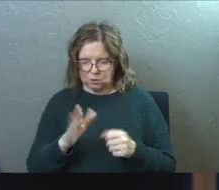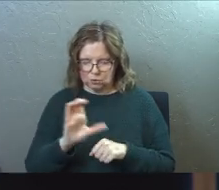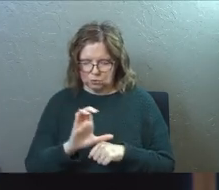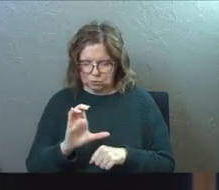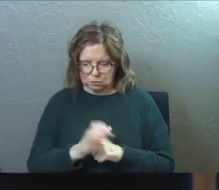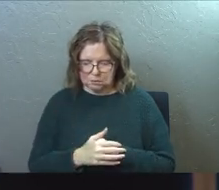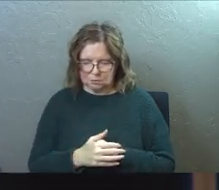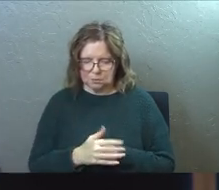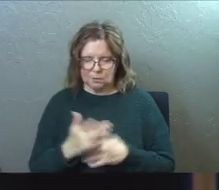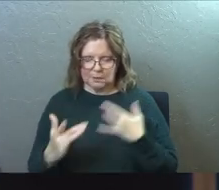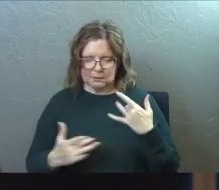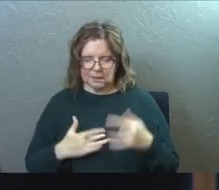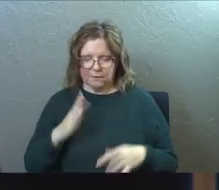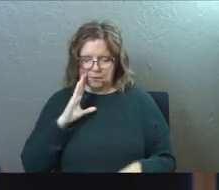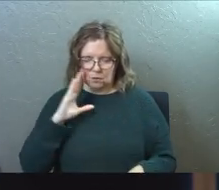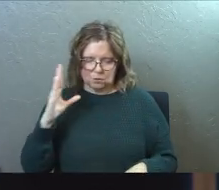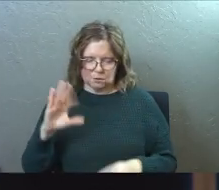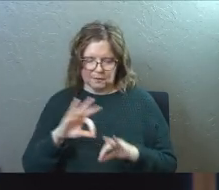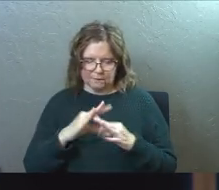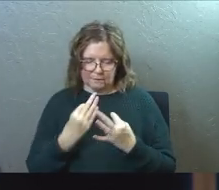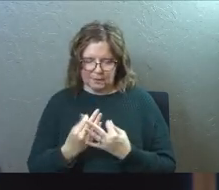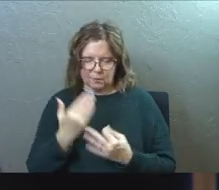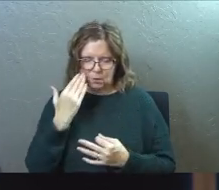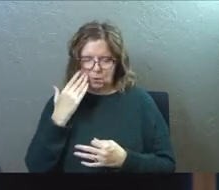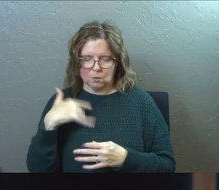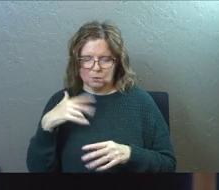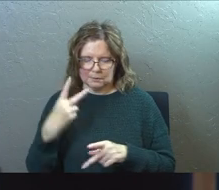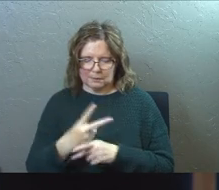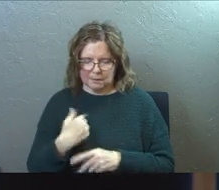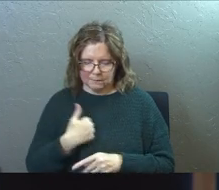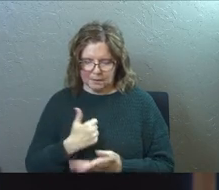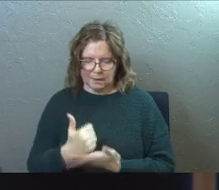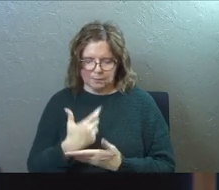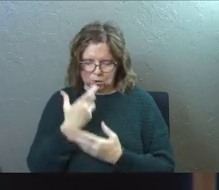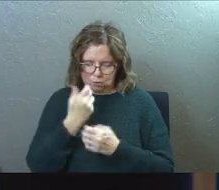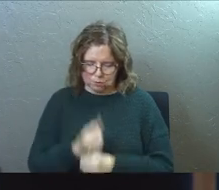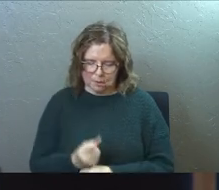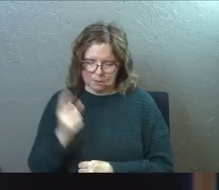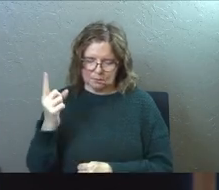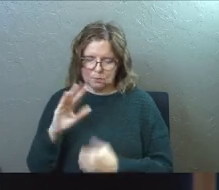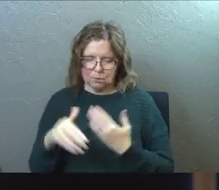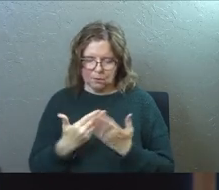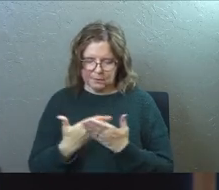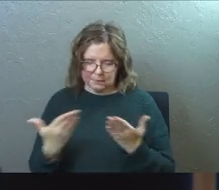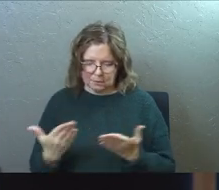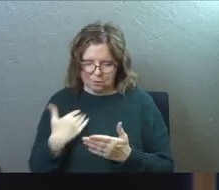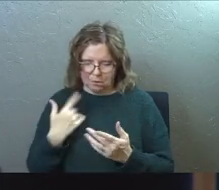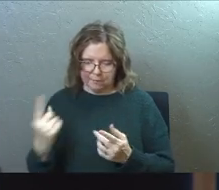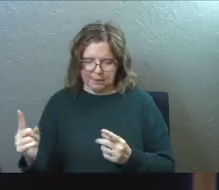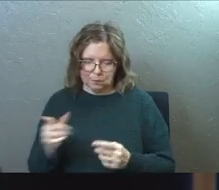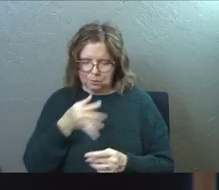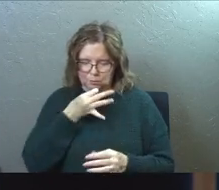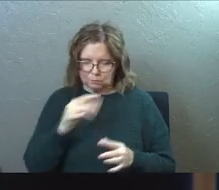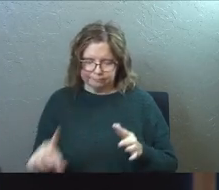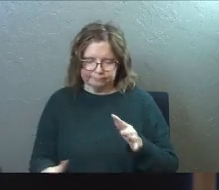church. God, we're excited for the future as a family. God, we know that you will take care of us. Help us to trust you with all that's here and all that's coming.